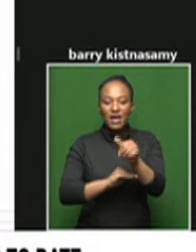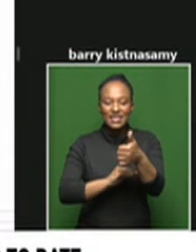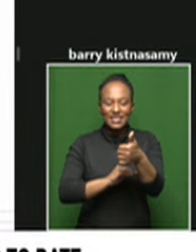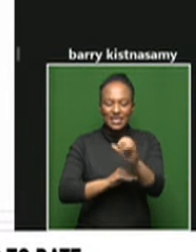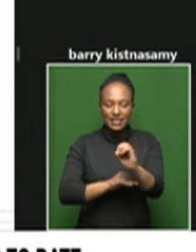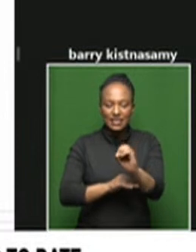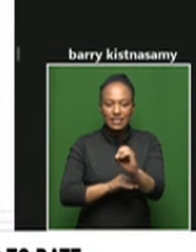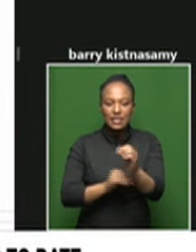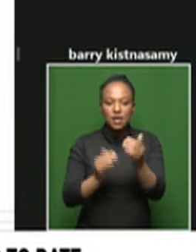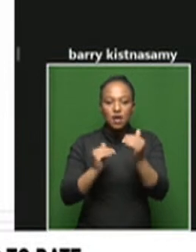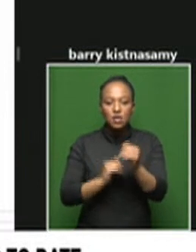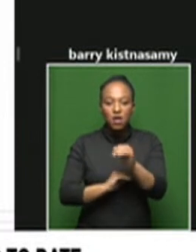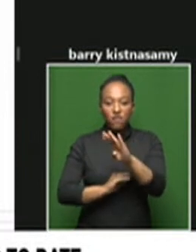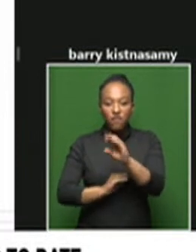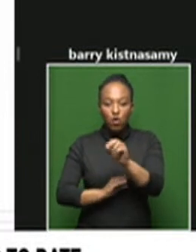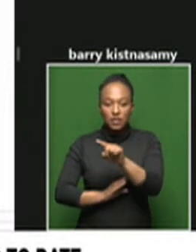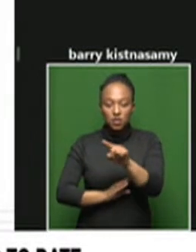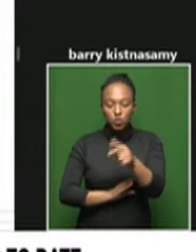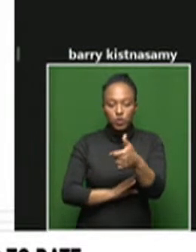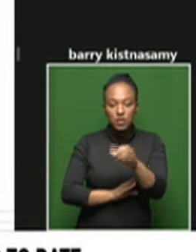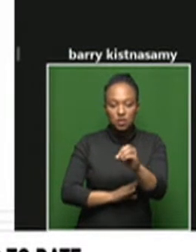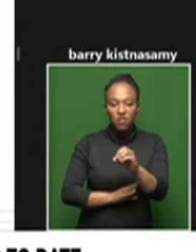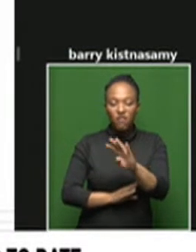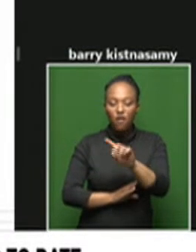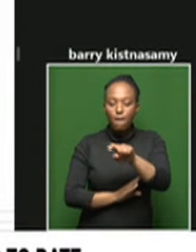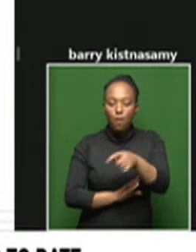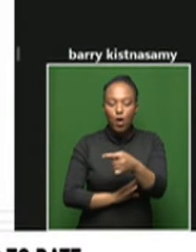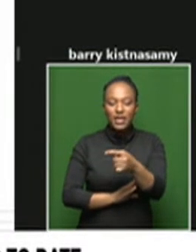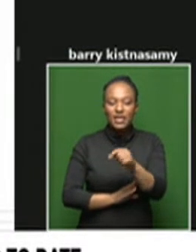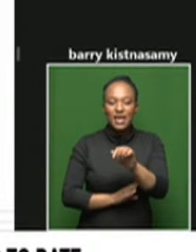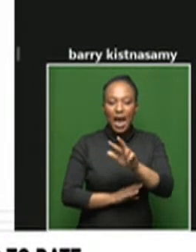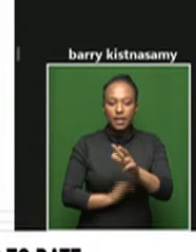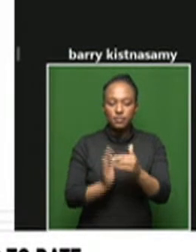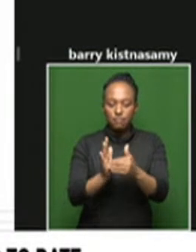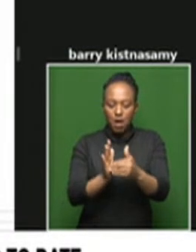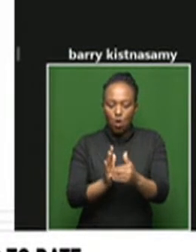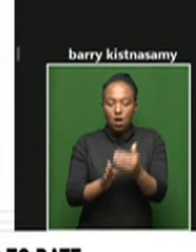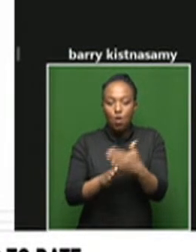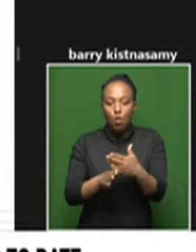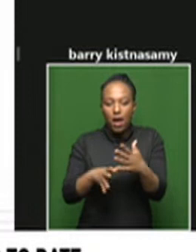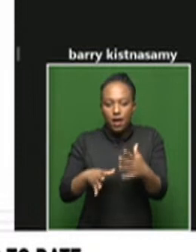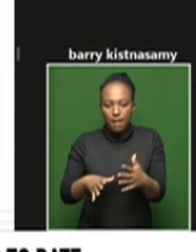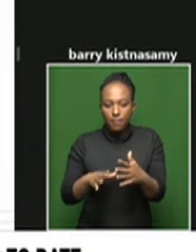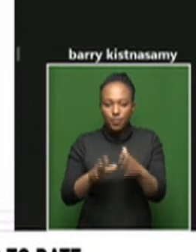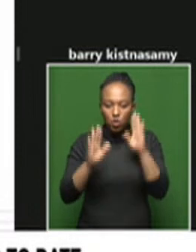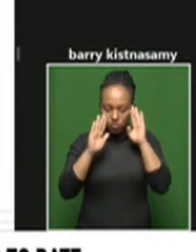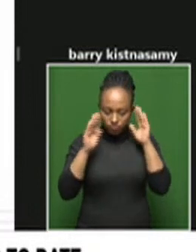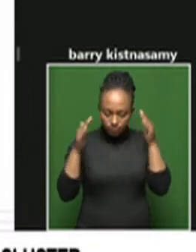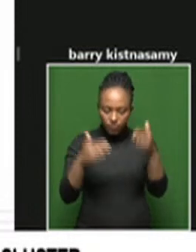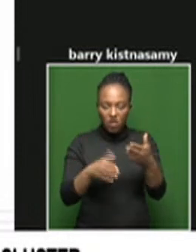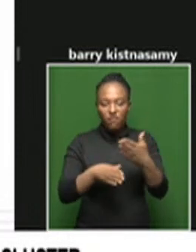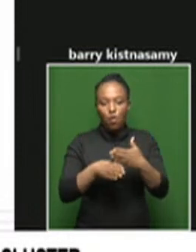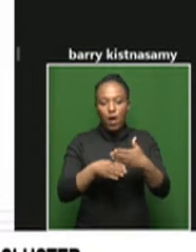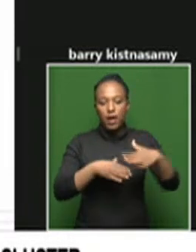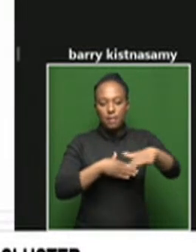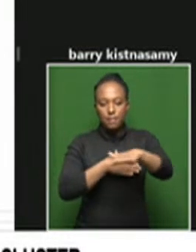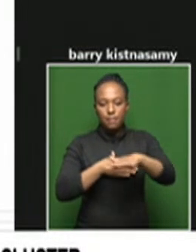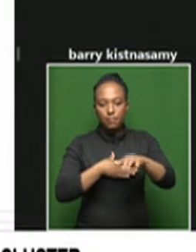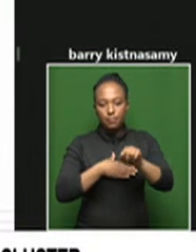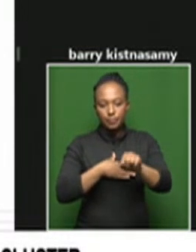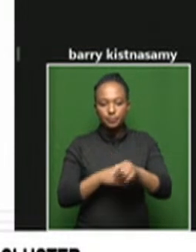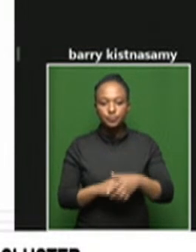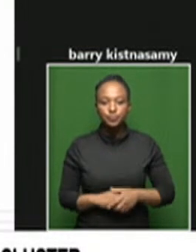and overall between 40 and 60, 4.8 million workers. So that's what we are concentrating on within the occupational health and service work